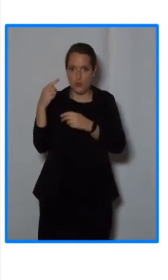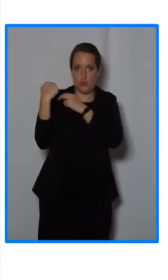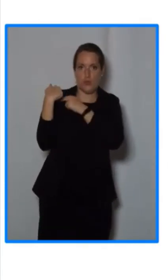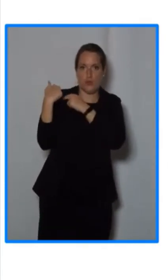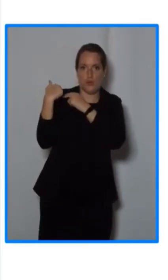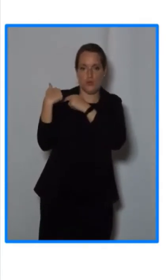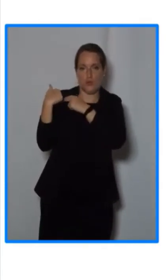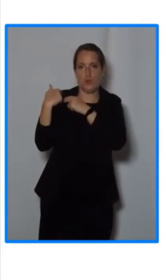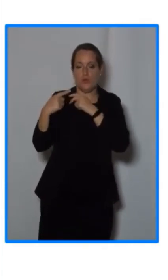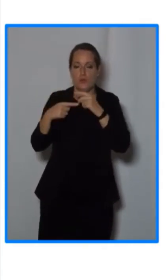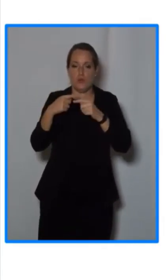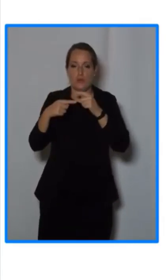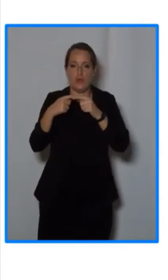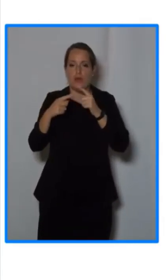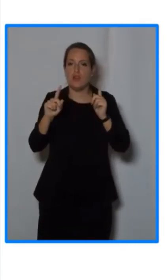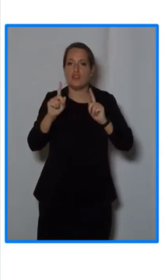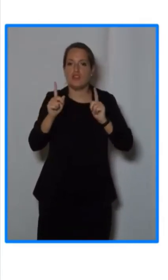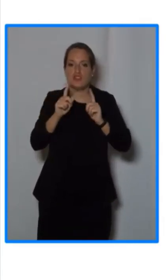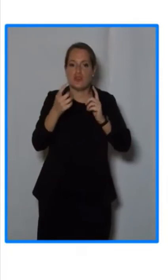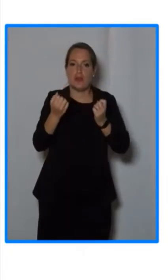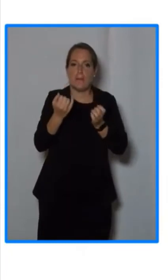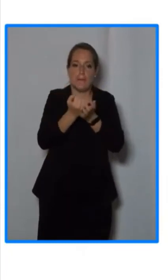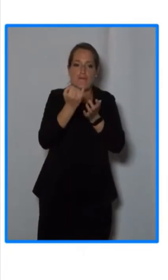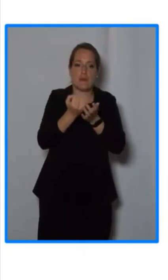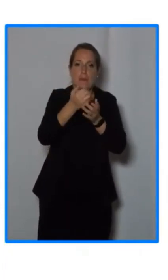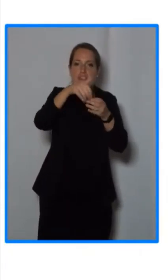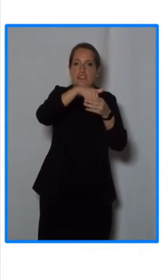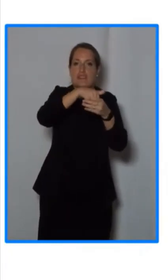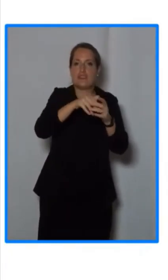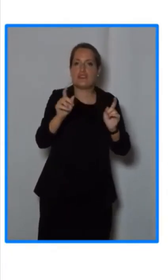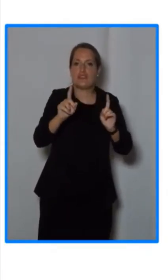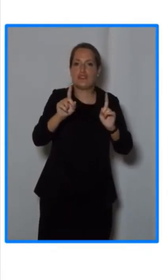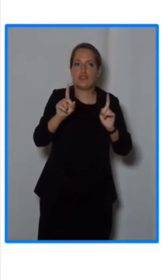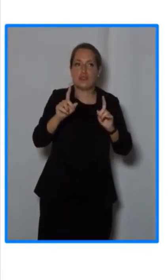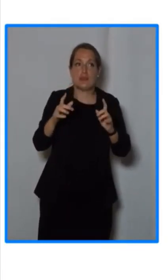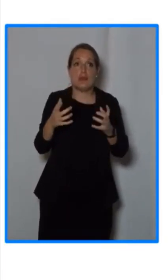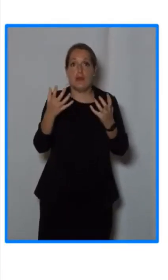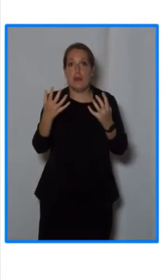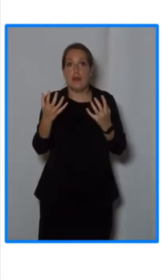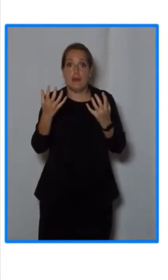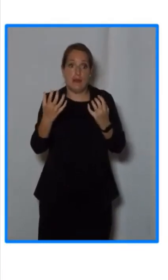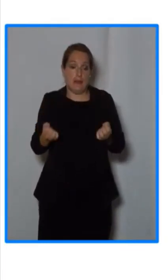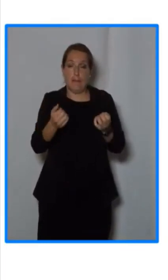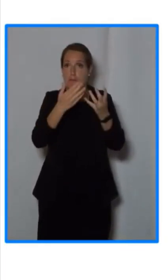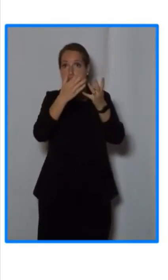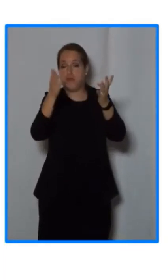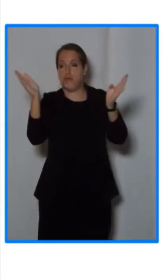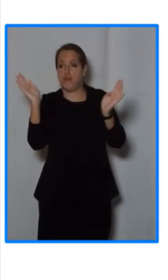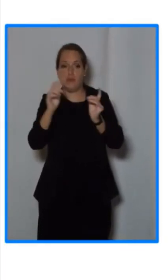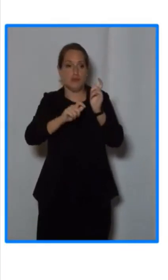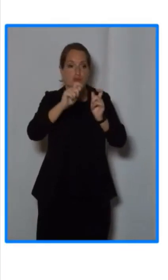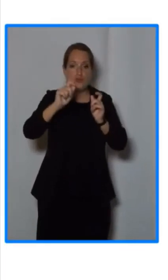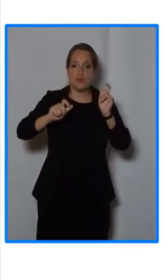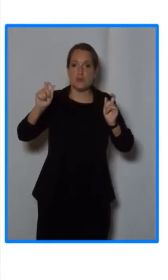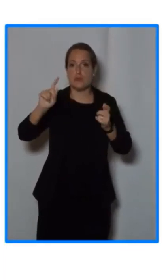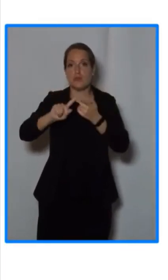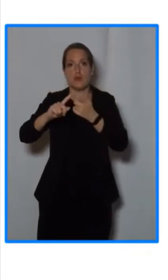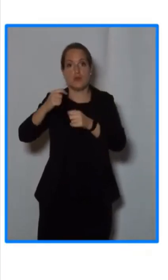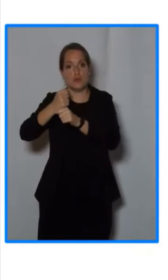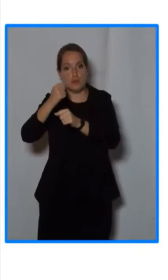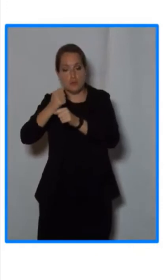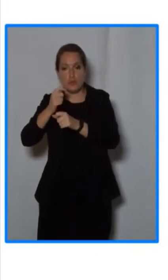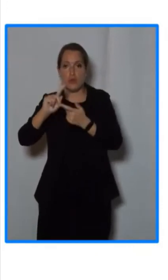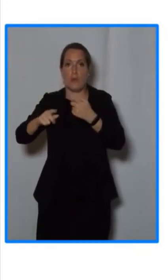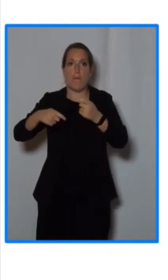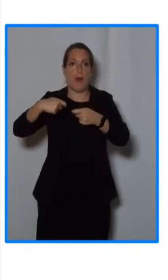people responsible for content, researchers, teachers, students, and all of them can be creating content online. It's a lot of people